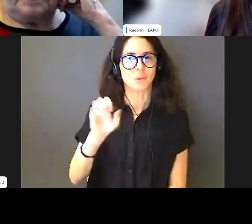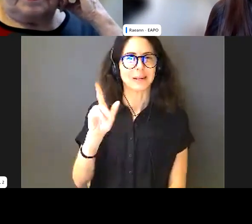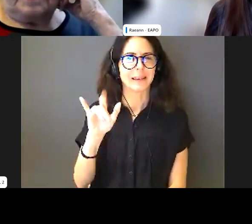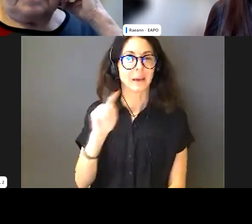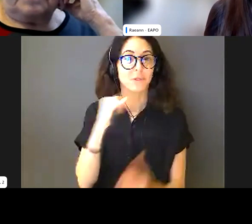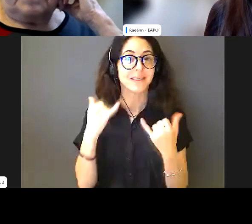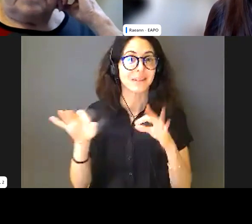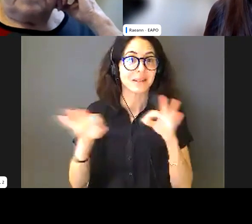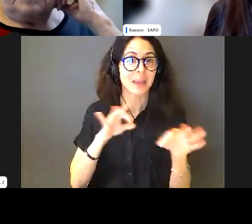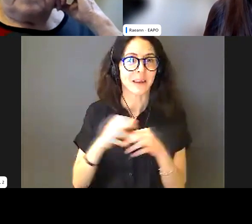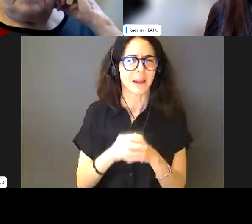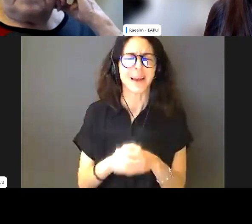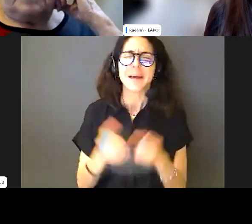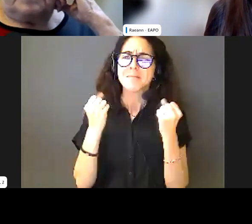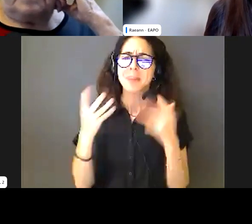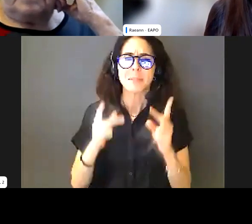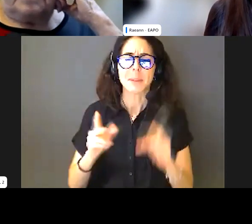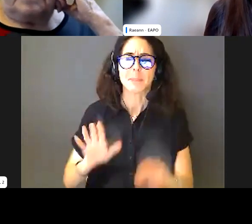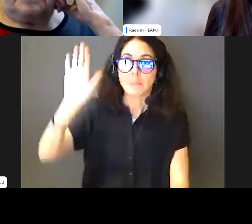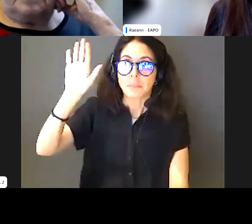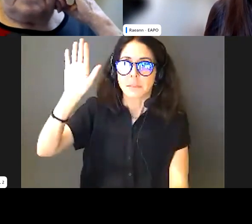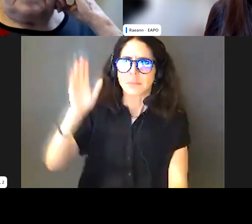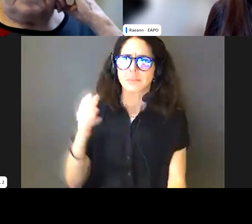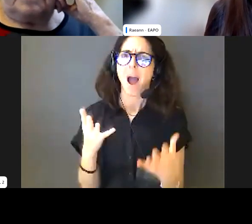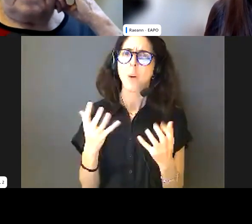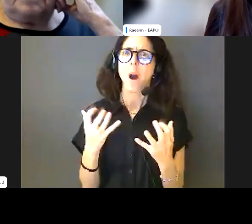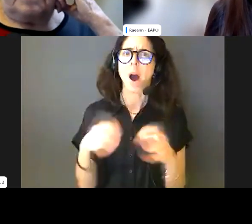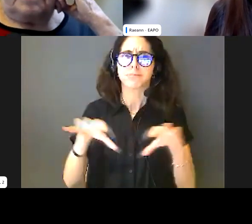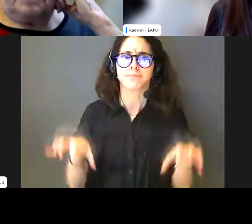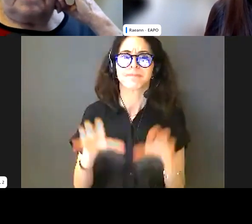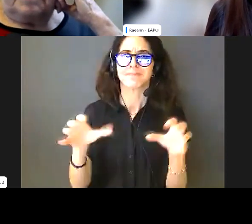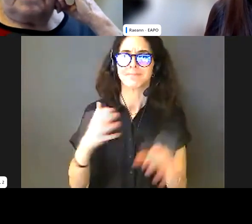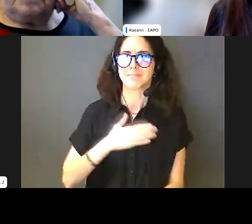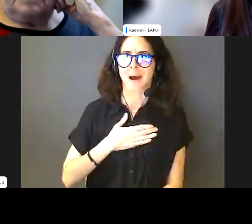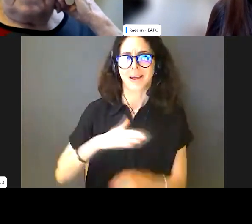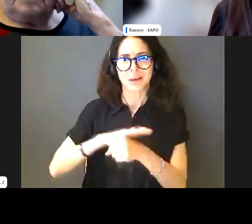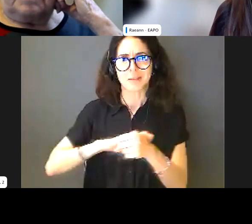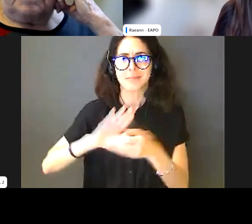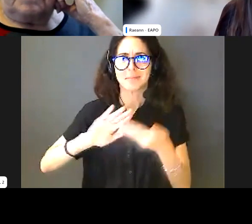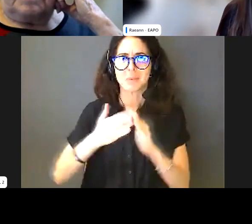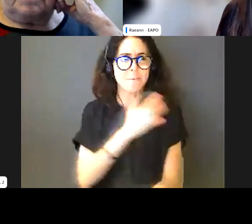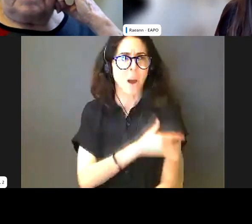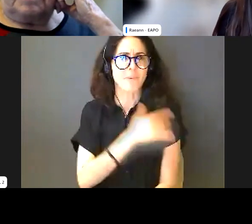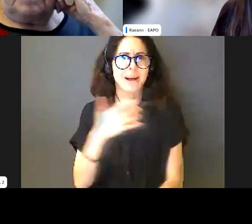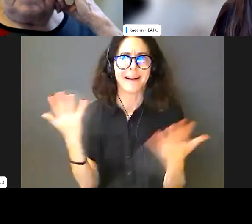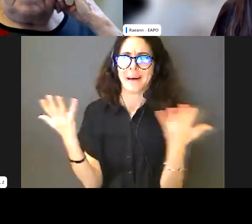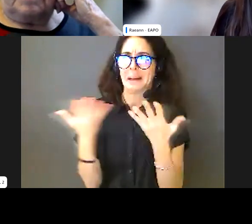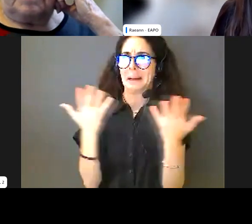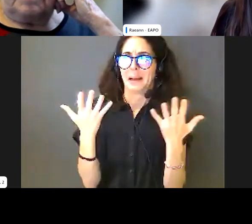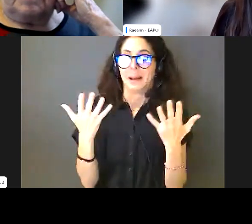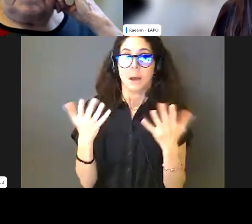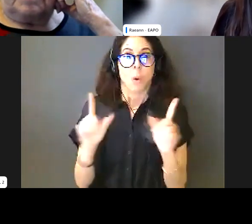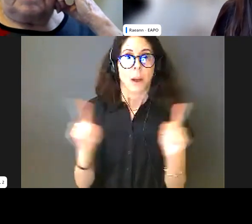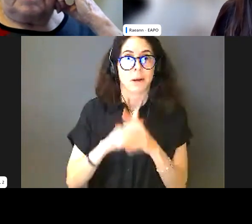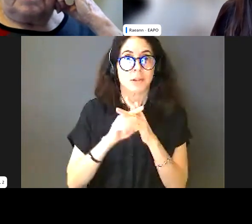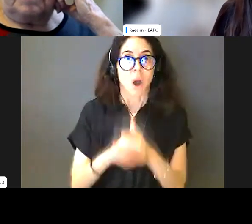because we've heard many calls from people saying, I would like to do something in my community or in my province. I just don't know where to start. It feels overwhelming.